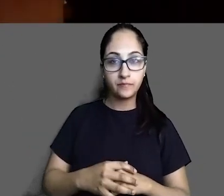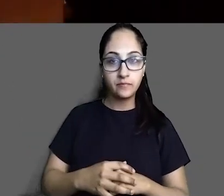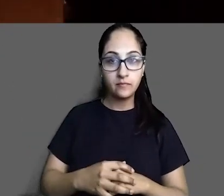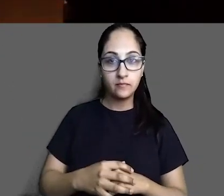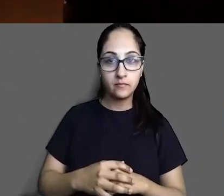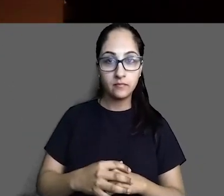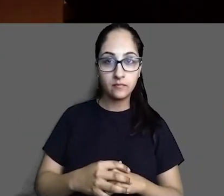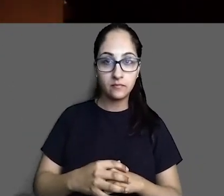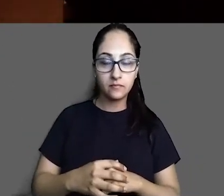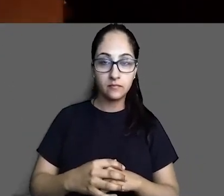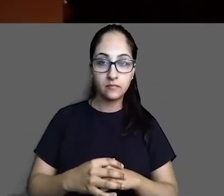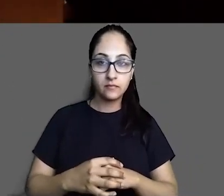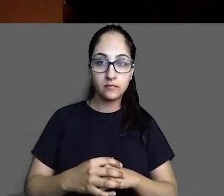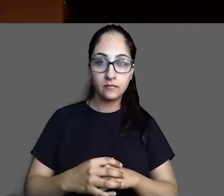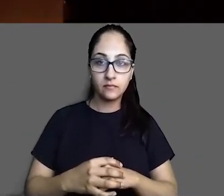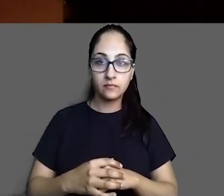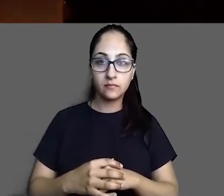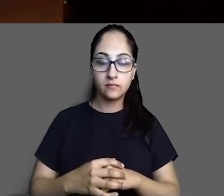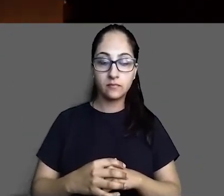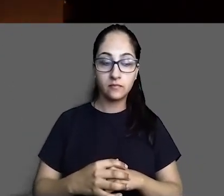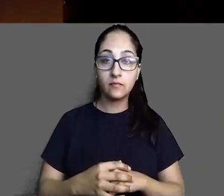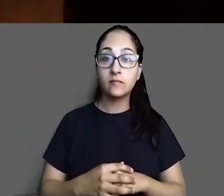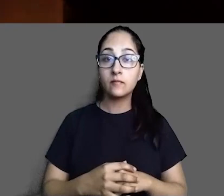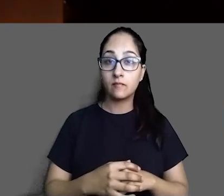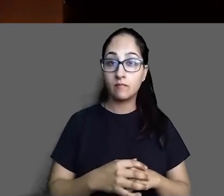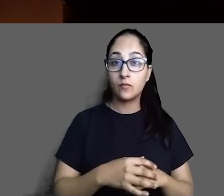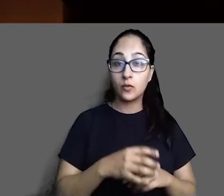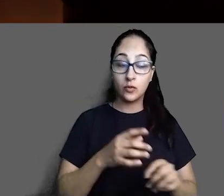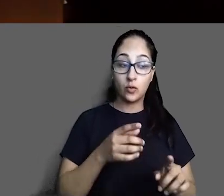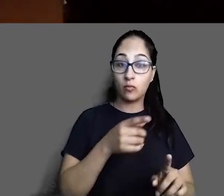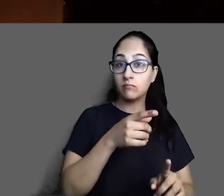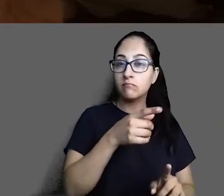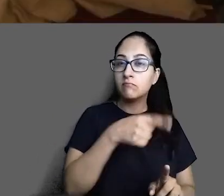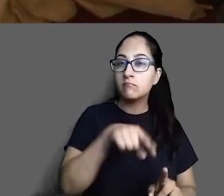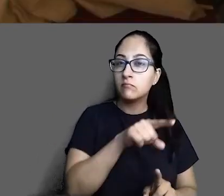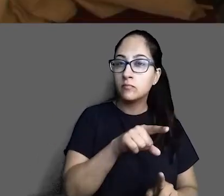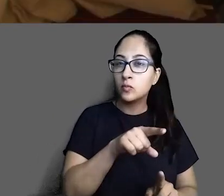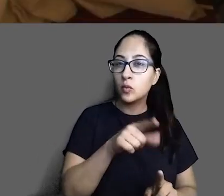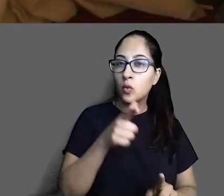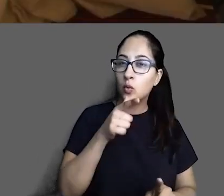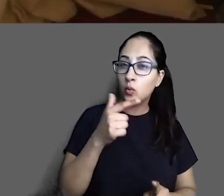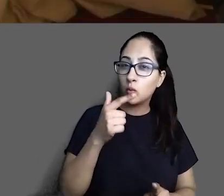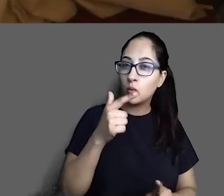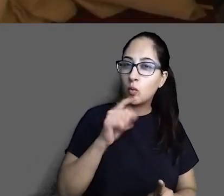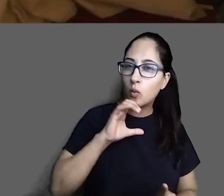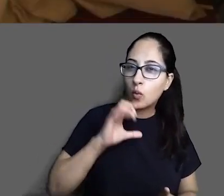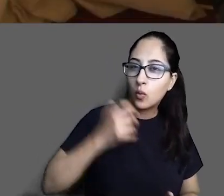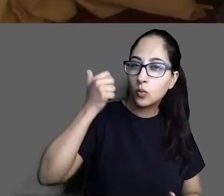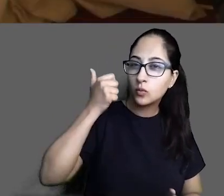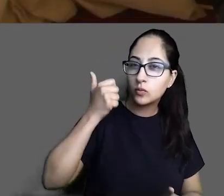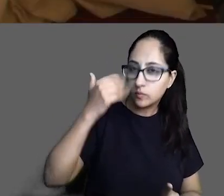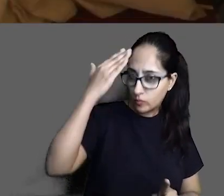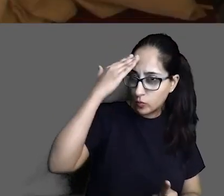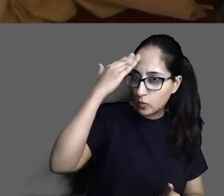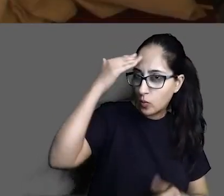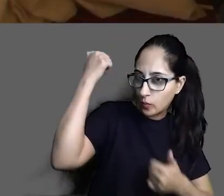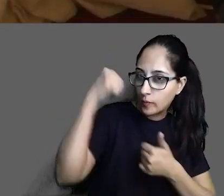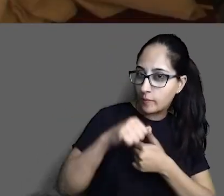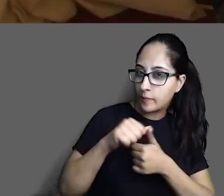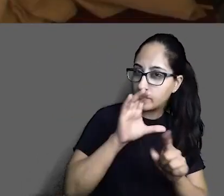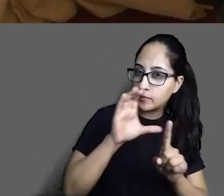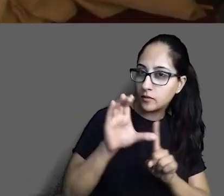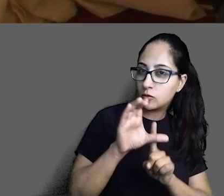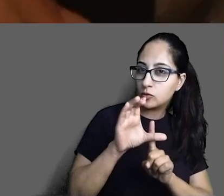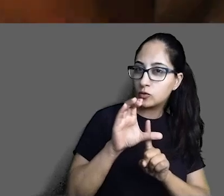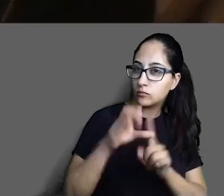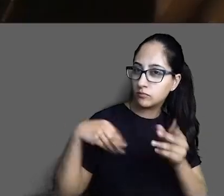basic financial and administrative needs to enable them to teach. We then had to ensure that this is the